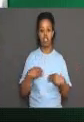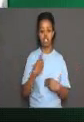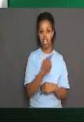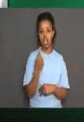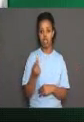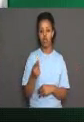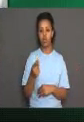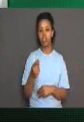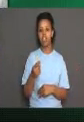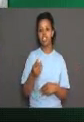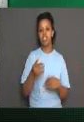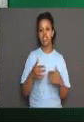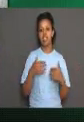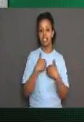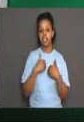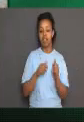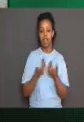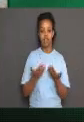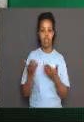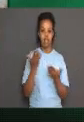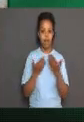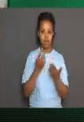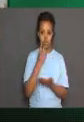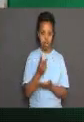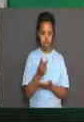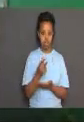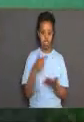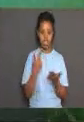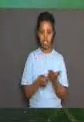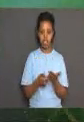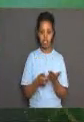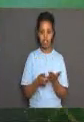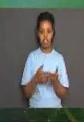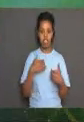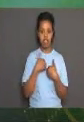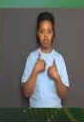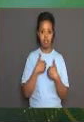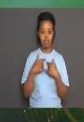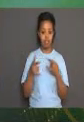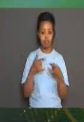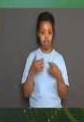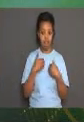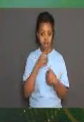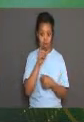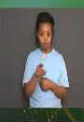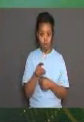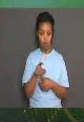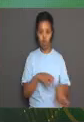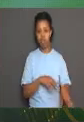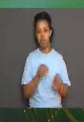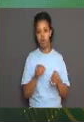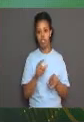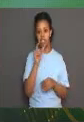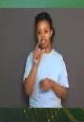animal? Could these animals be related? Students, take a few minutes